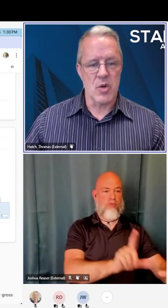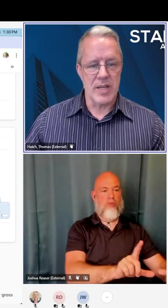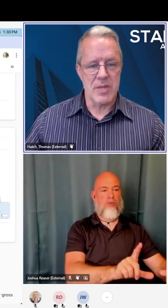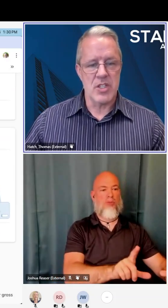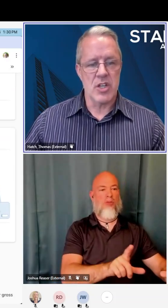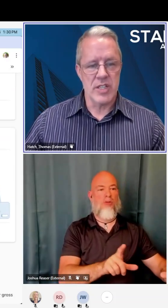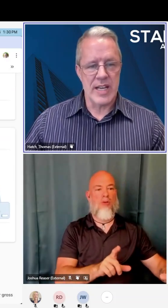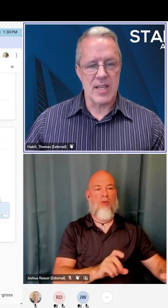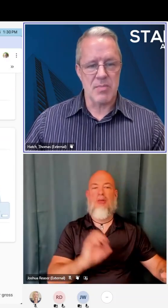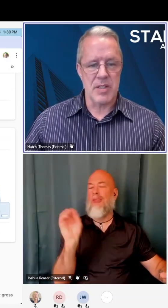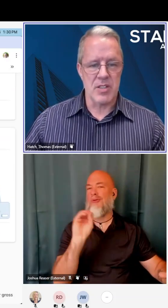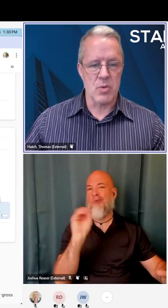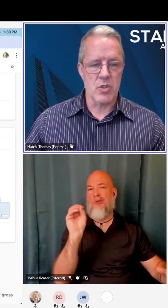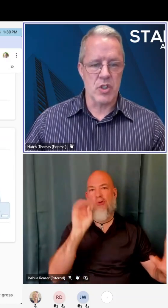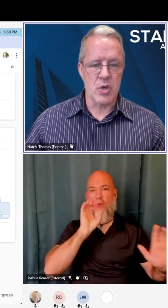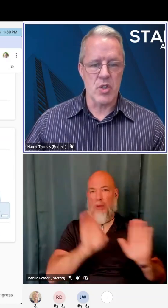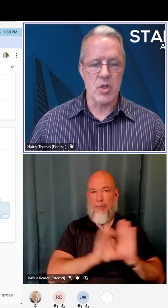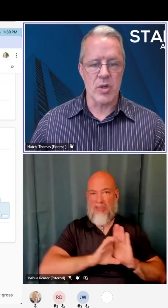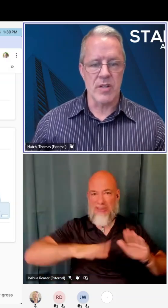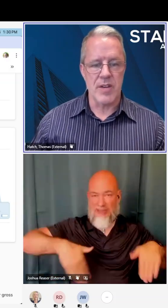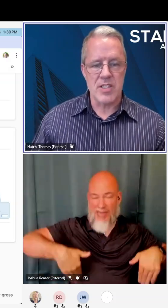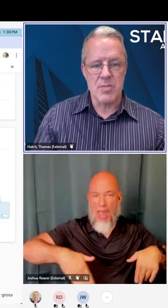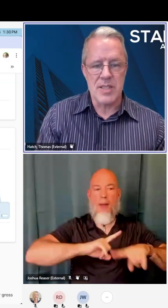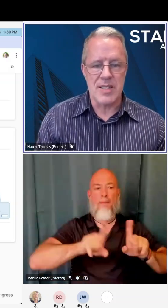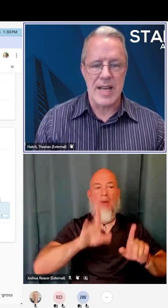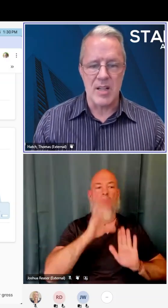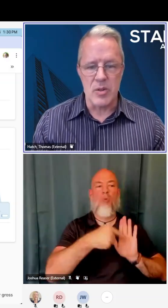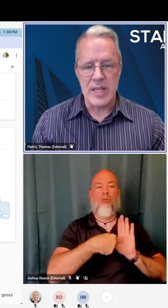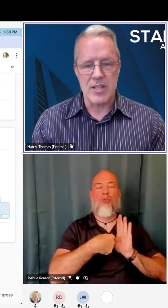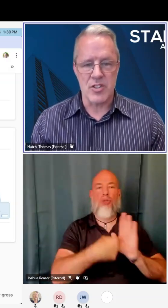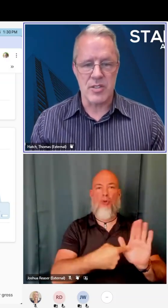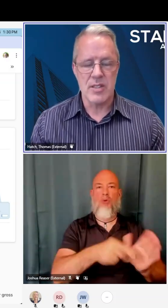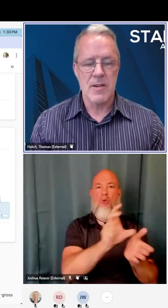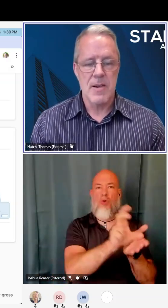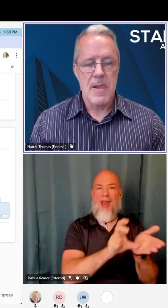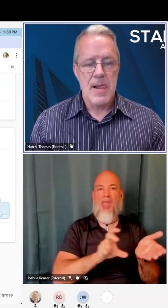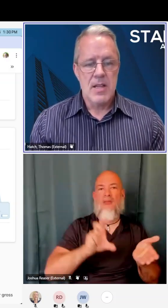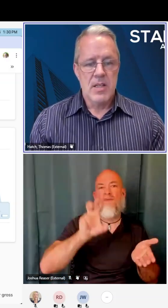unfortunately, there's no image here yet, but this will show you your investment